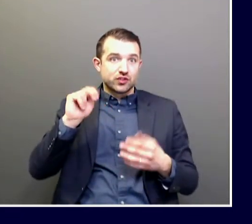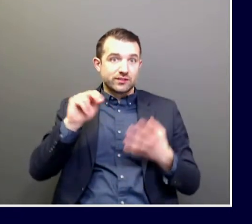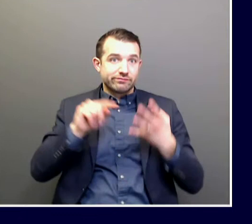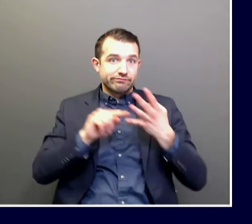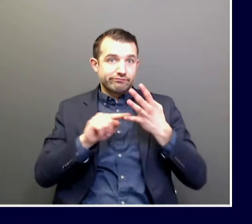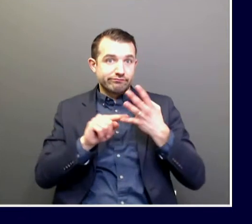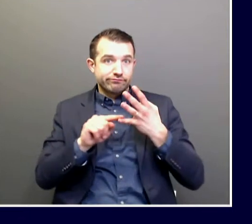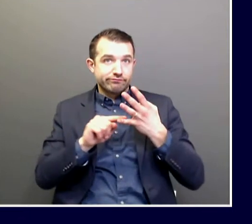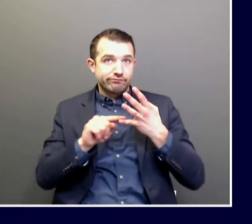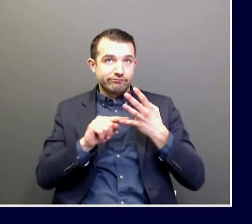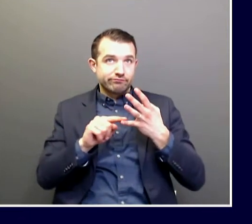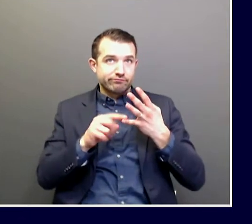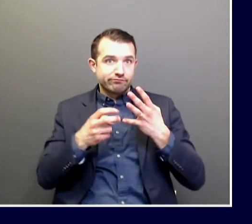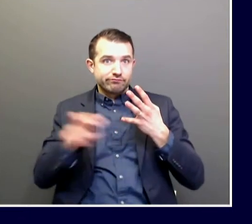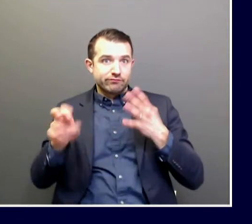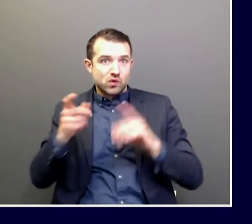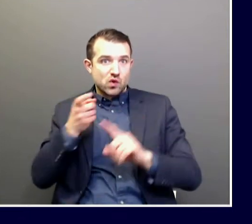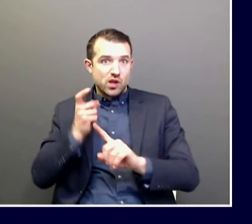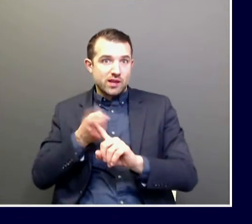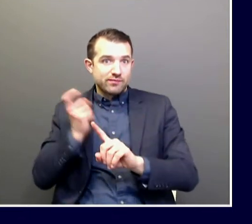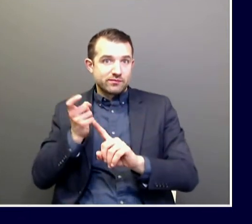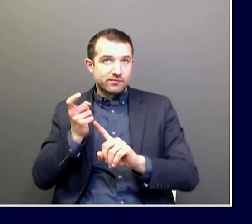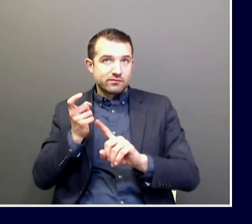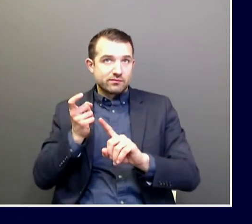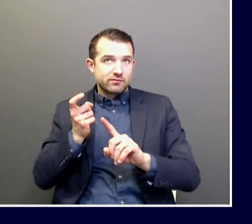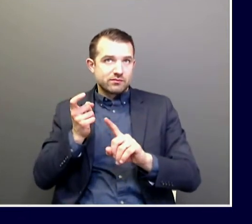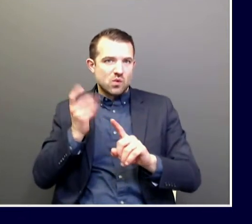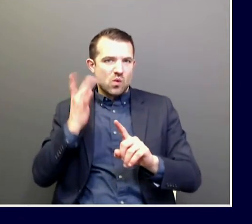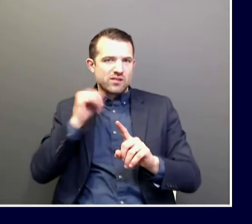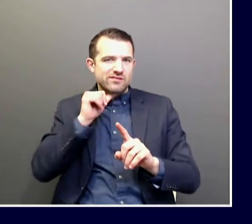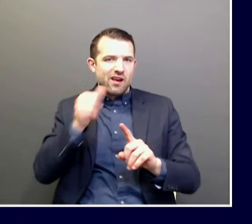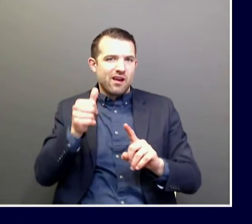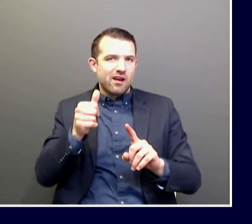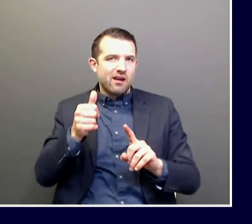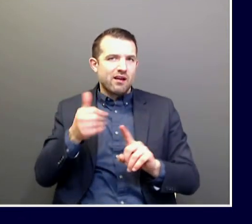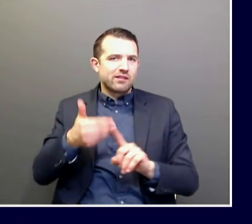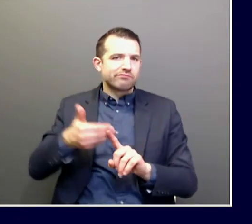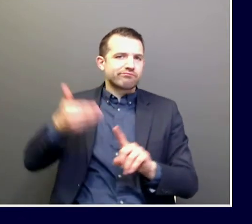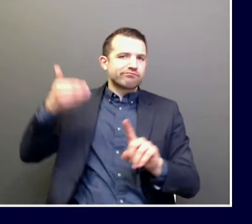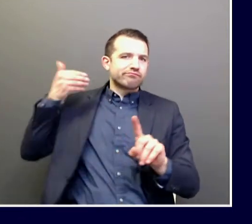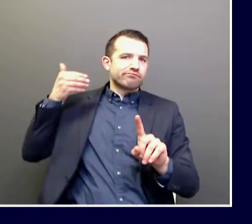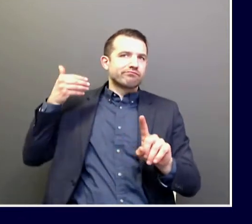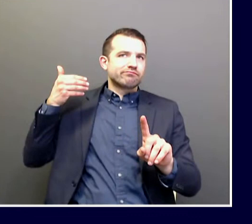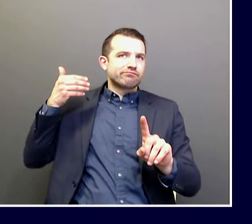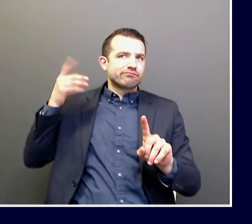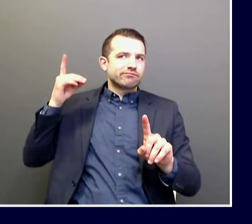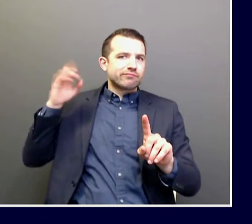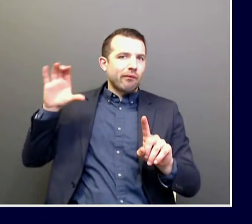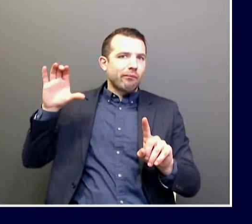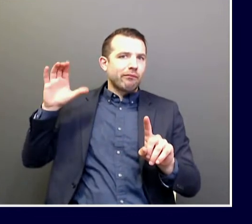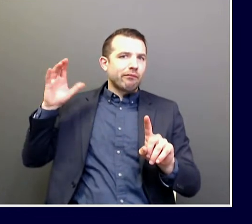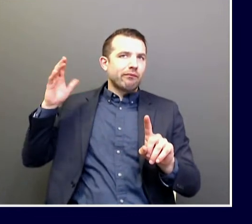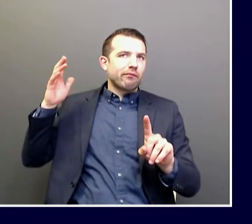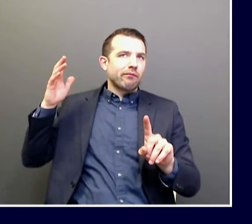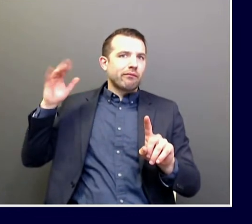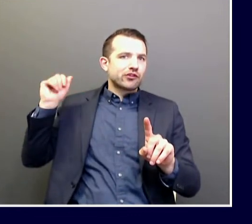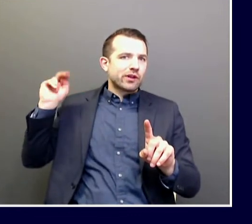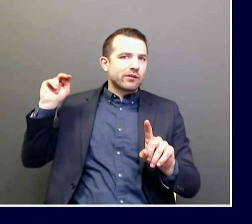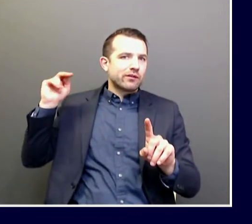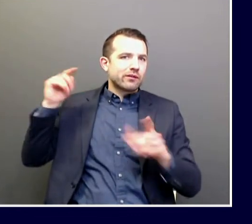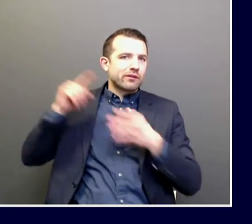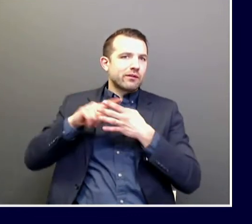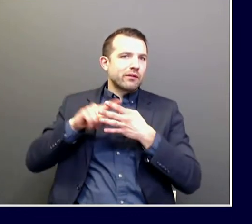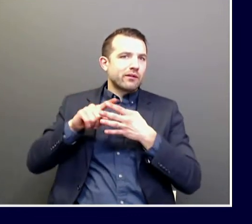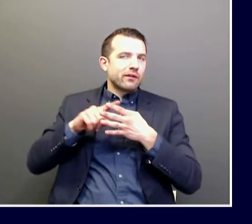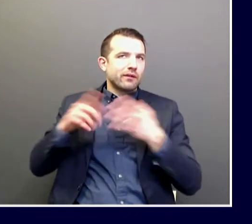versus, say, making this decision in, let's say, late December or early January? Yeah, I mean, in terms of the